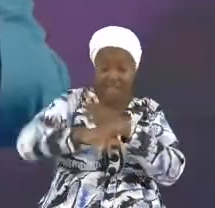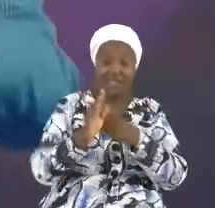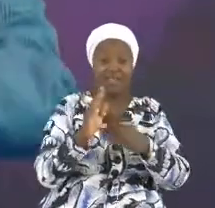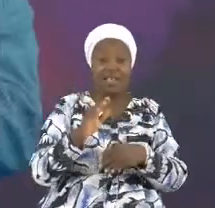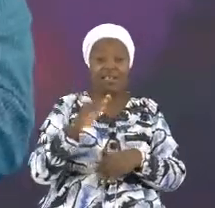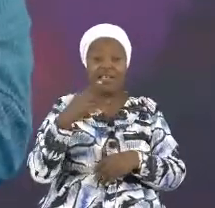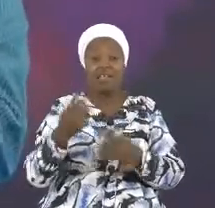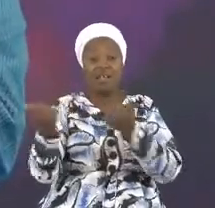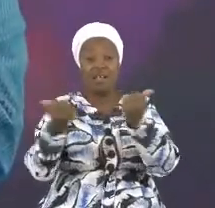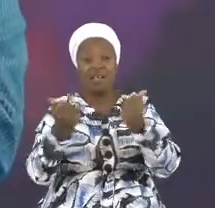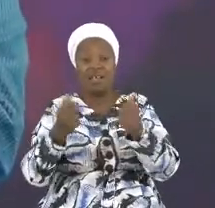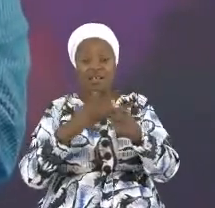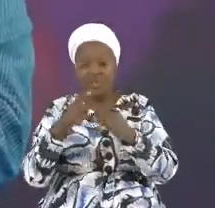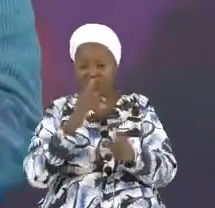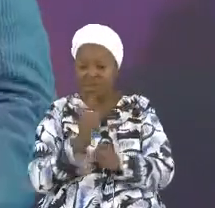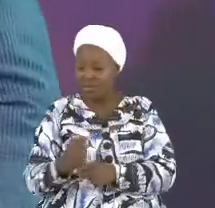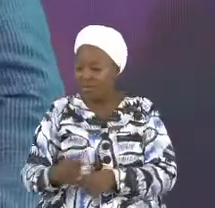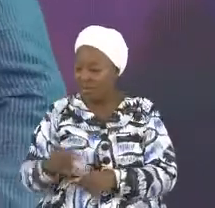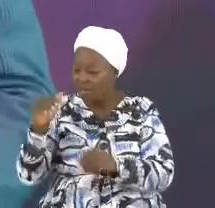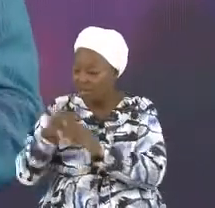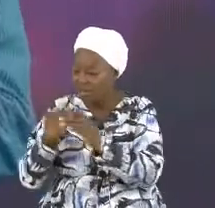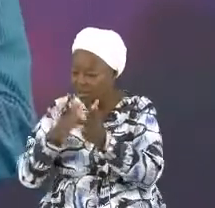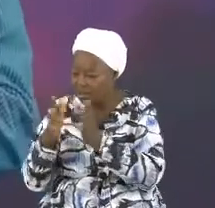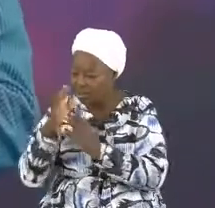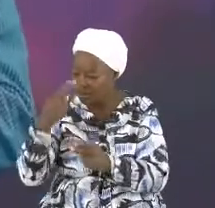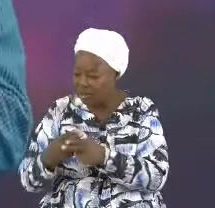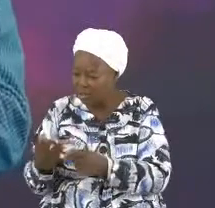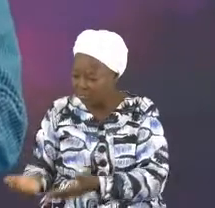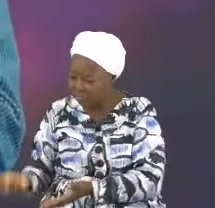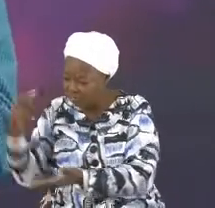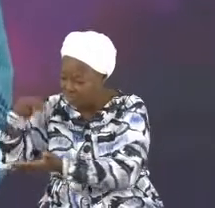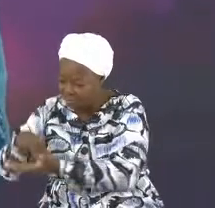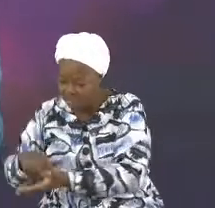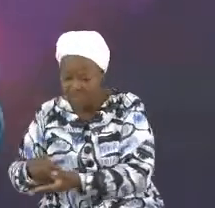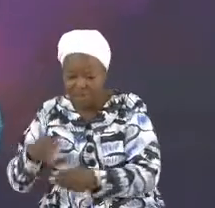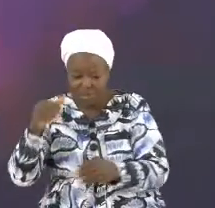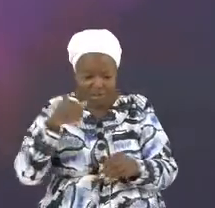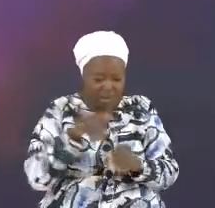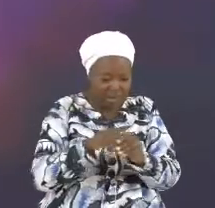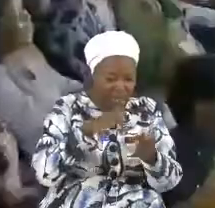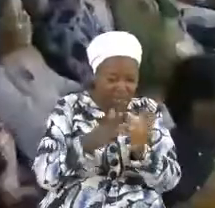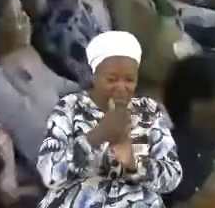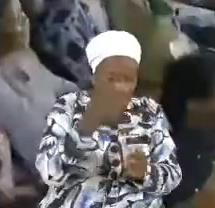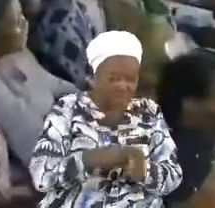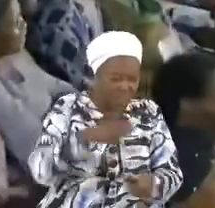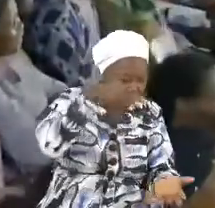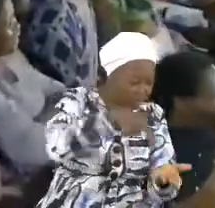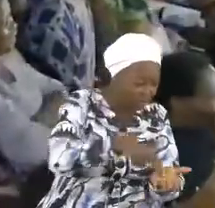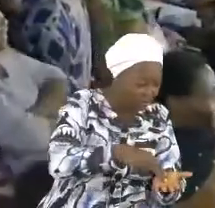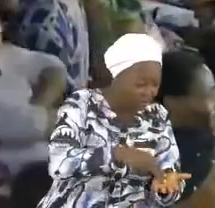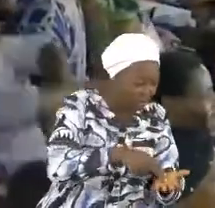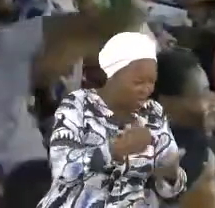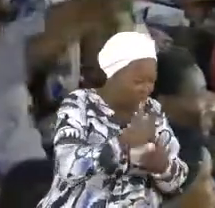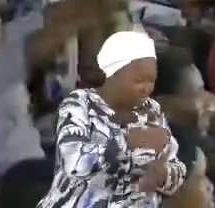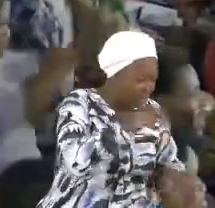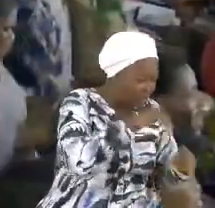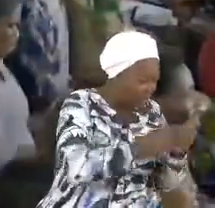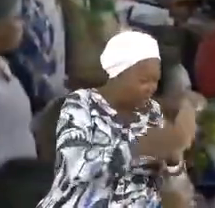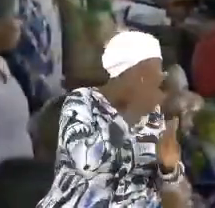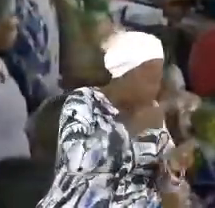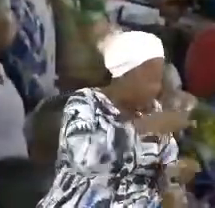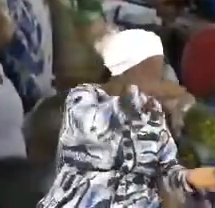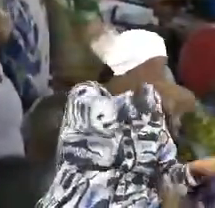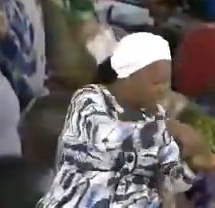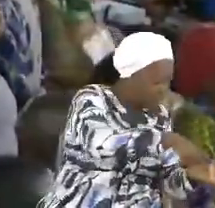Jesus' name, get up." The next one, "In Jesus' name, get up." And it was